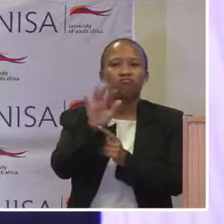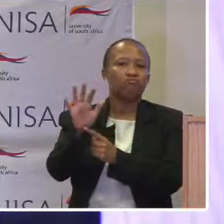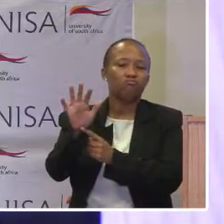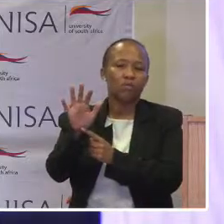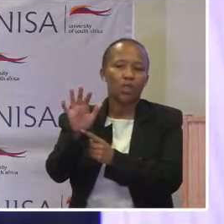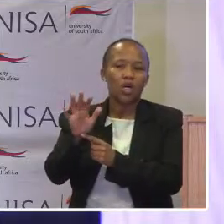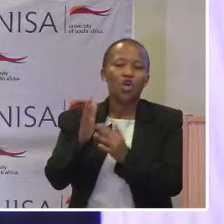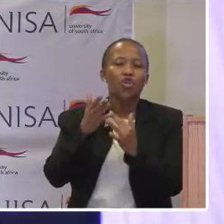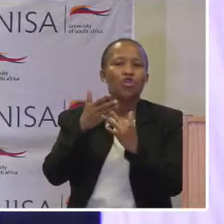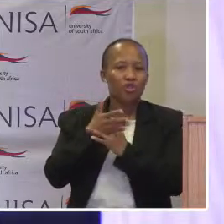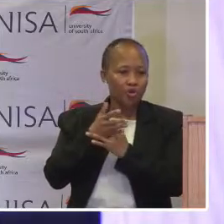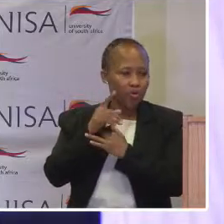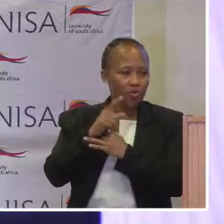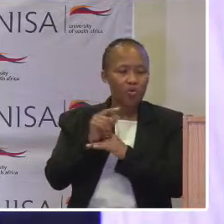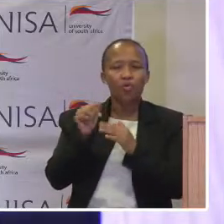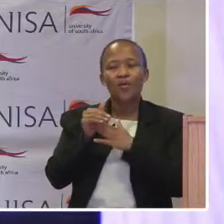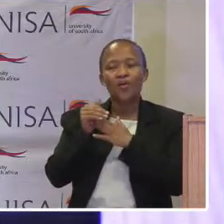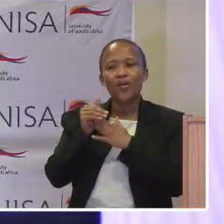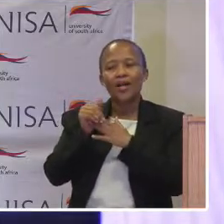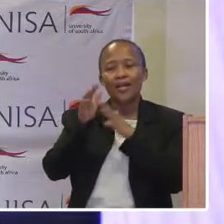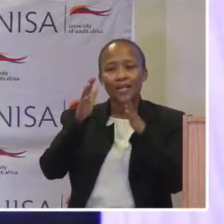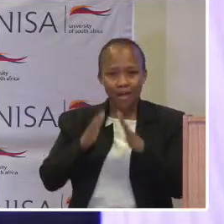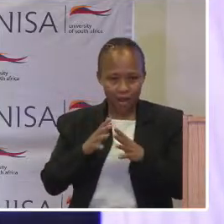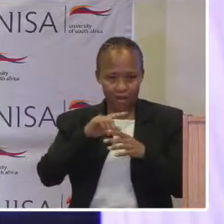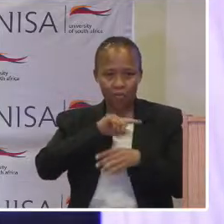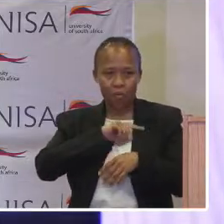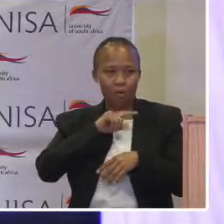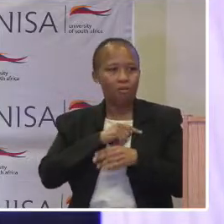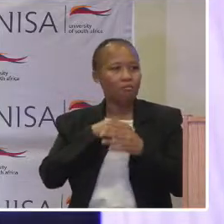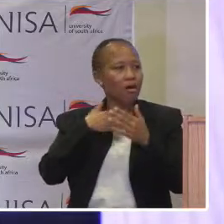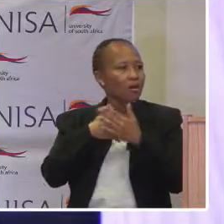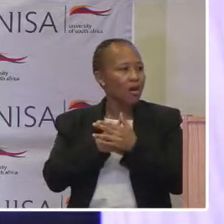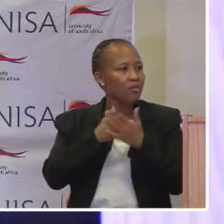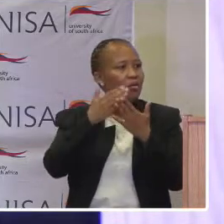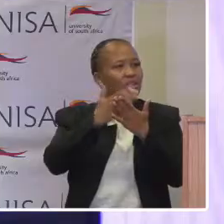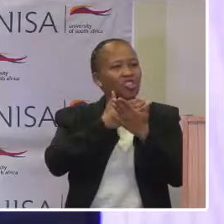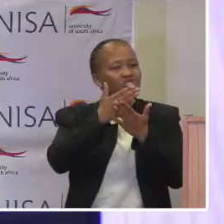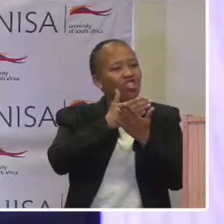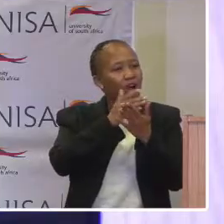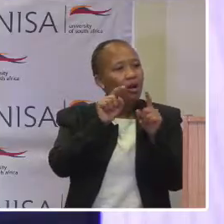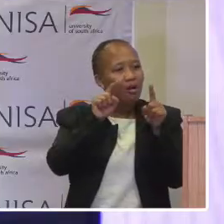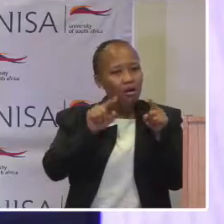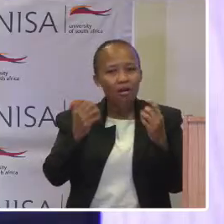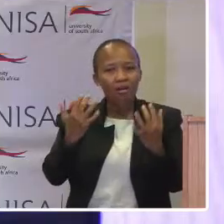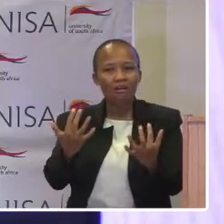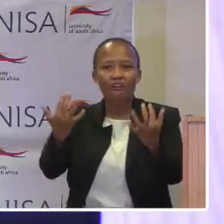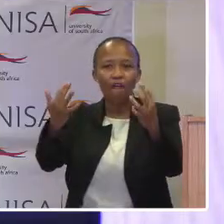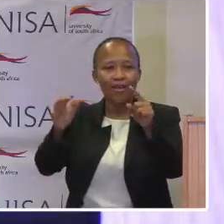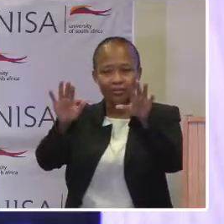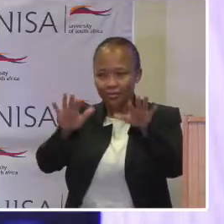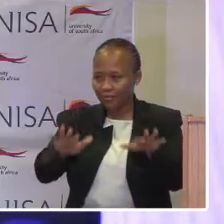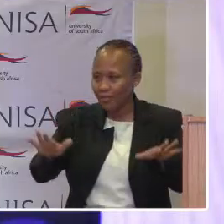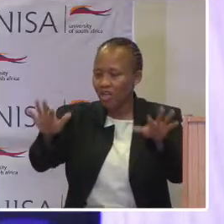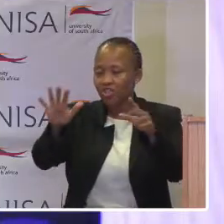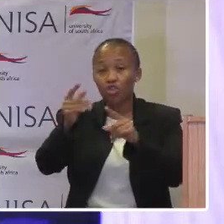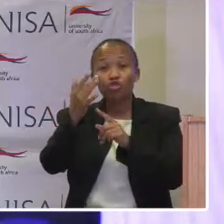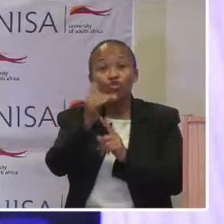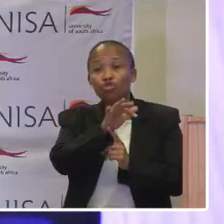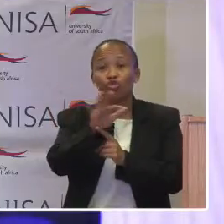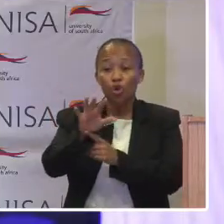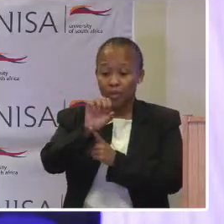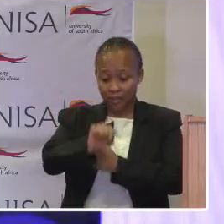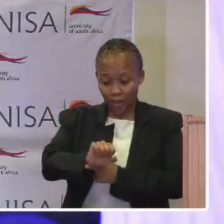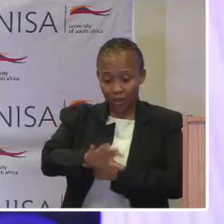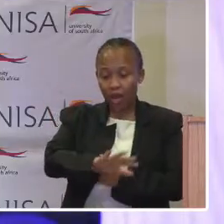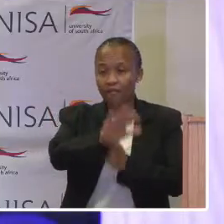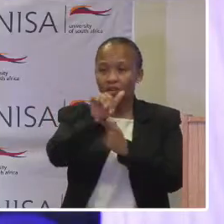my leader here, or my moderator, that I can share to the audience in terms of what we are intending to bring in South